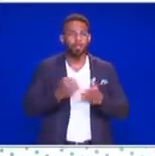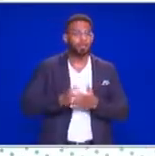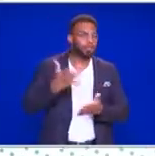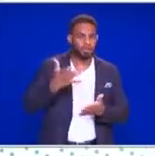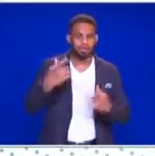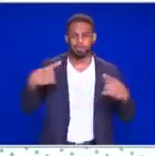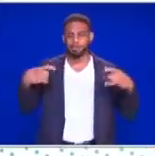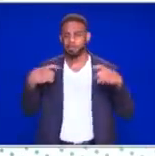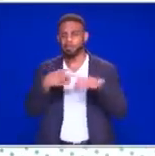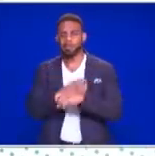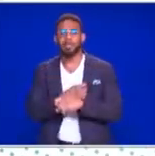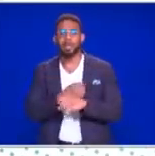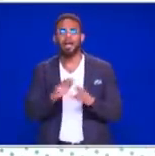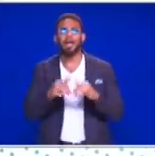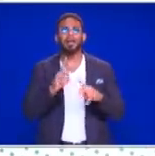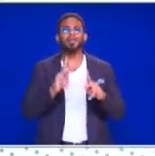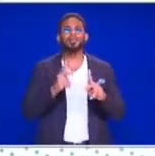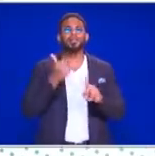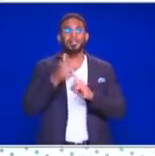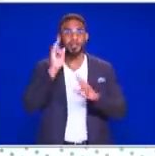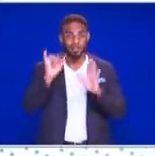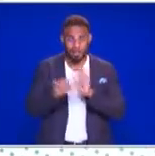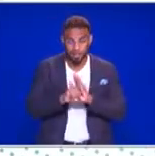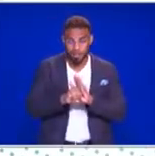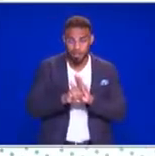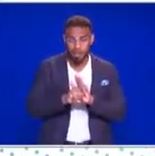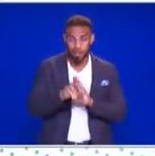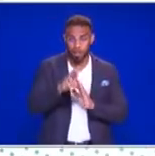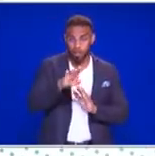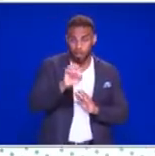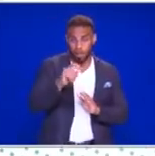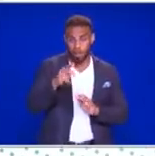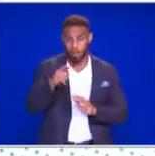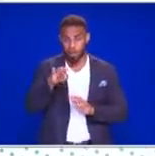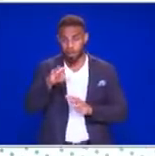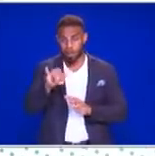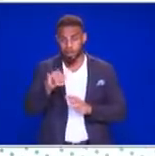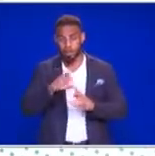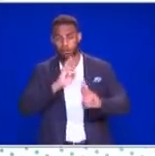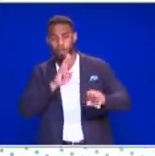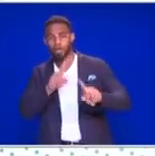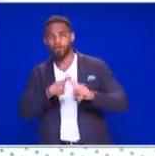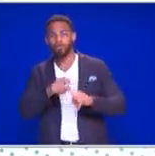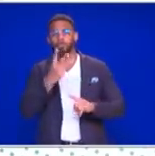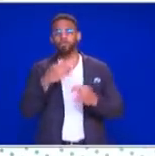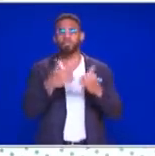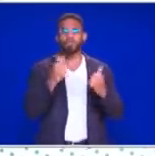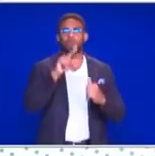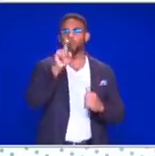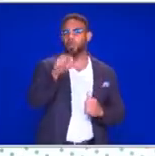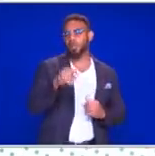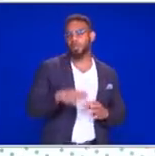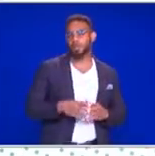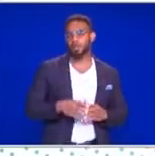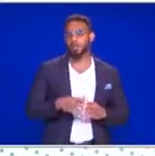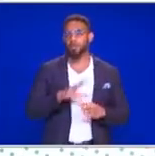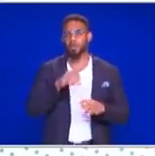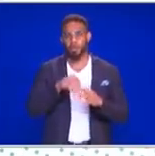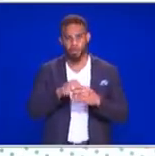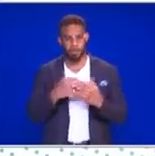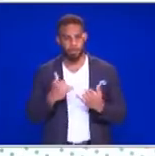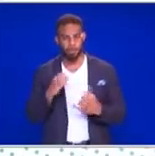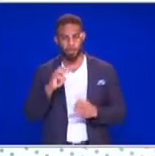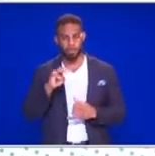and complexity of how people self-identify their race and ethnicity in response to two separate questions within the